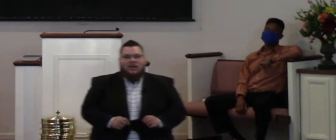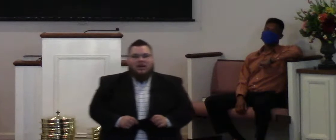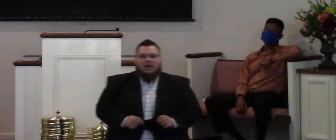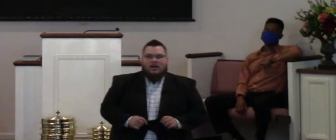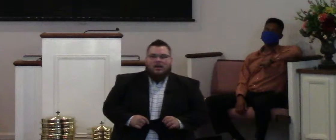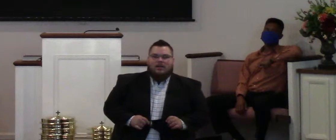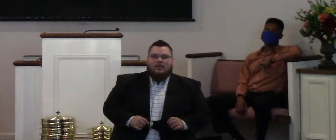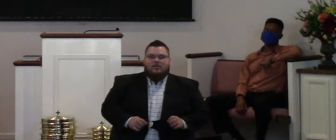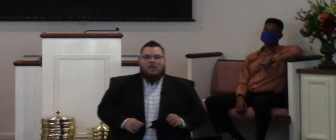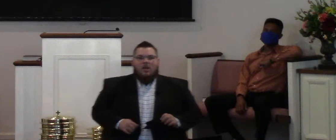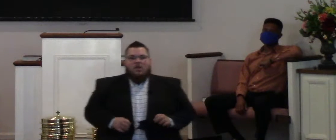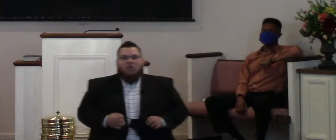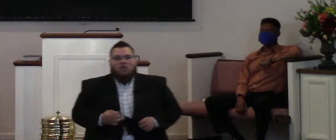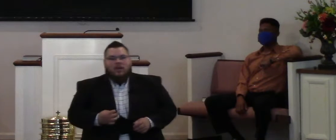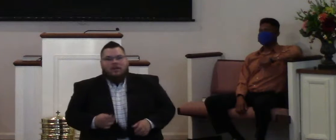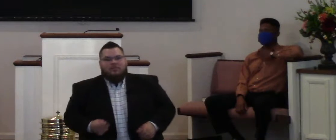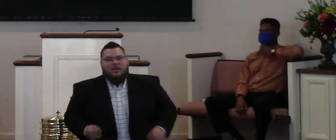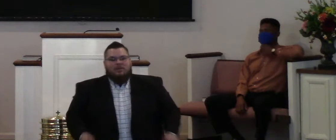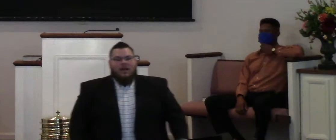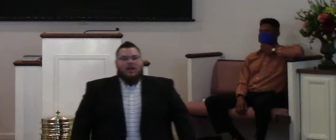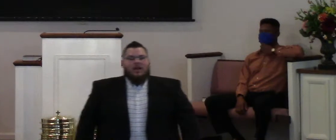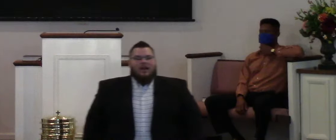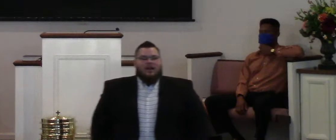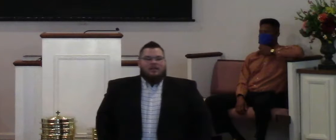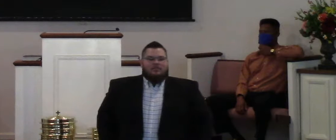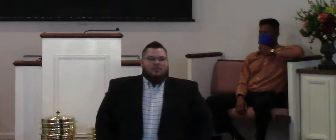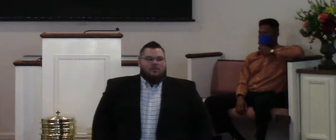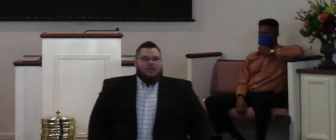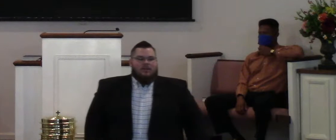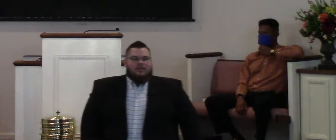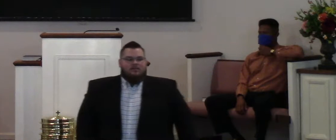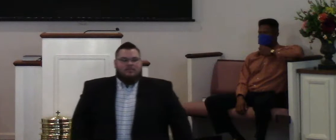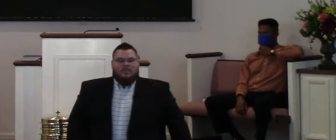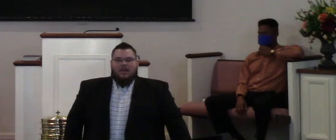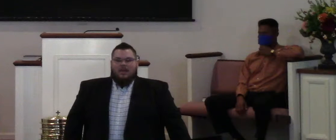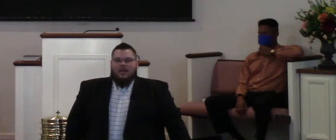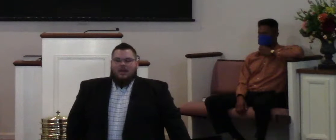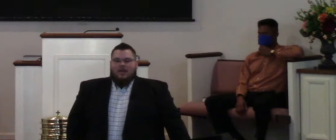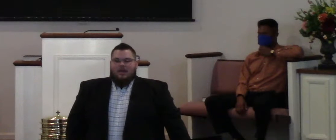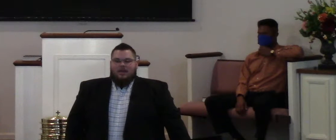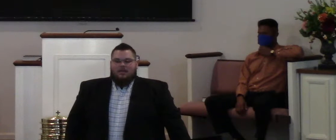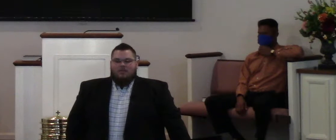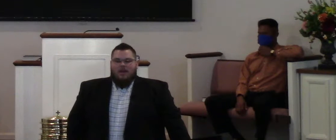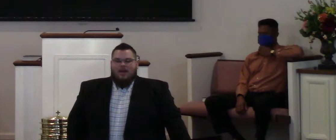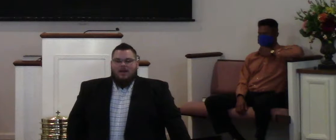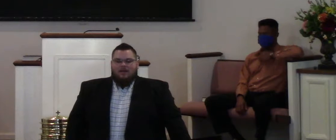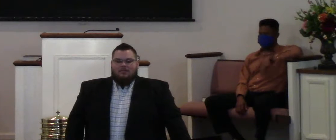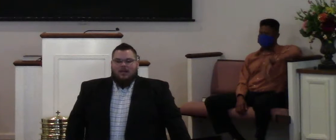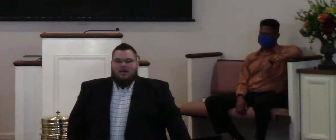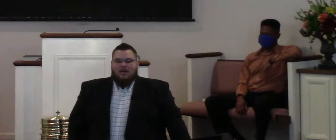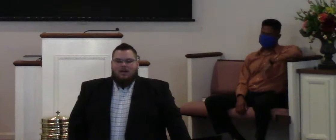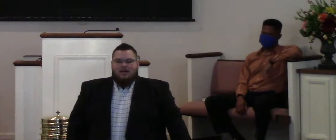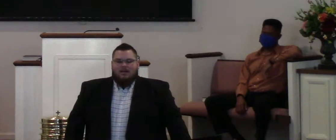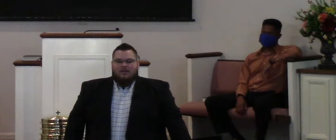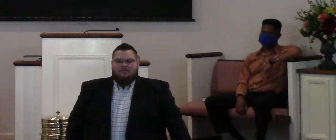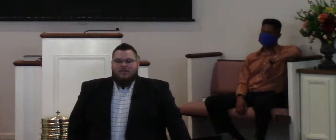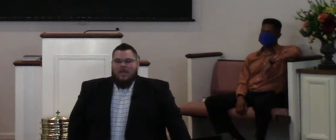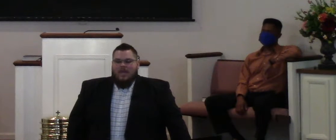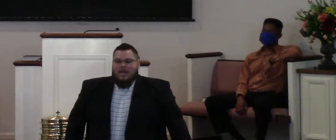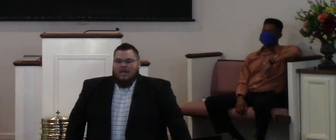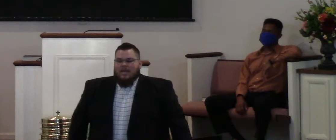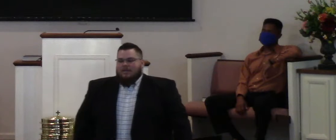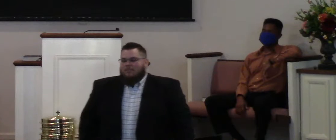well done? Won't it be grand to hear him say, well